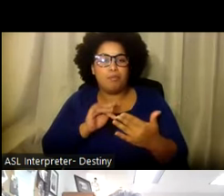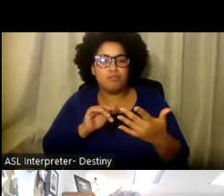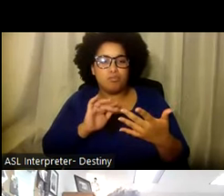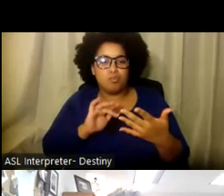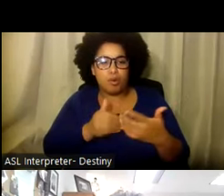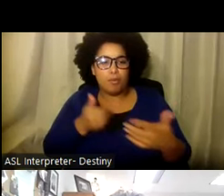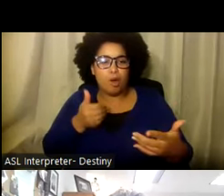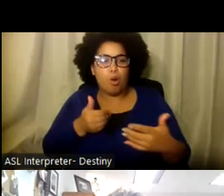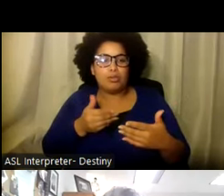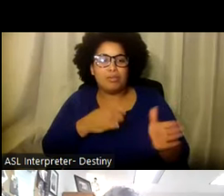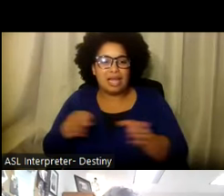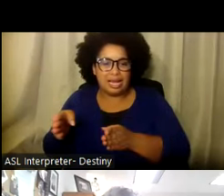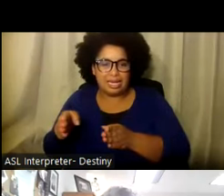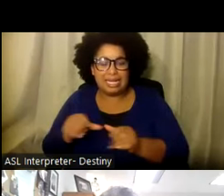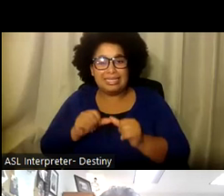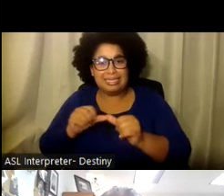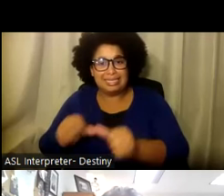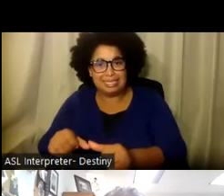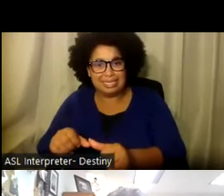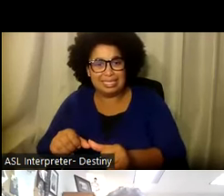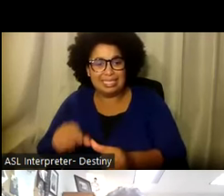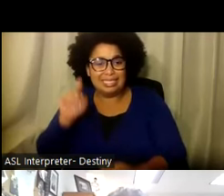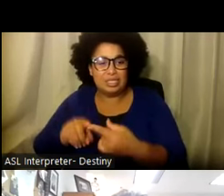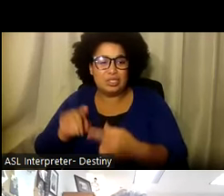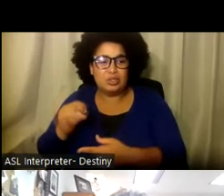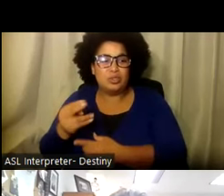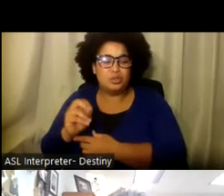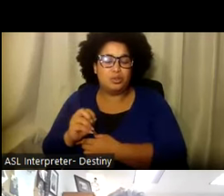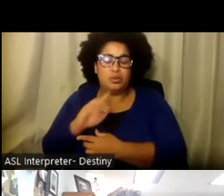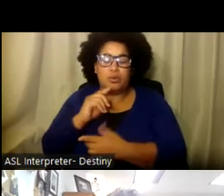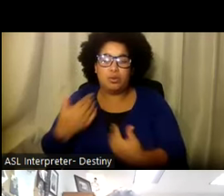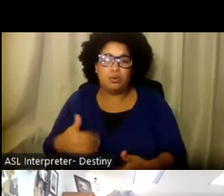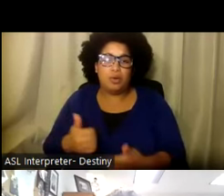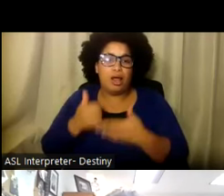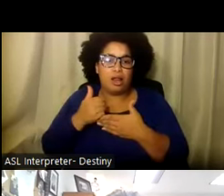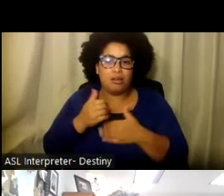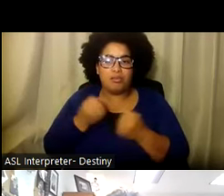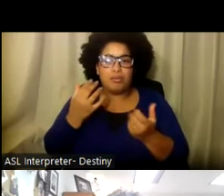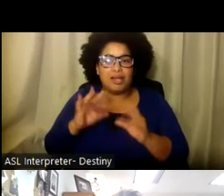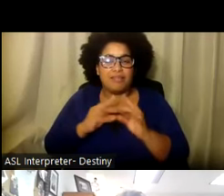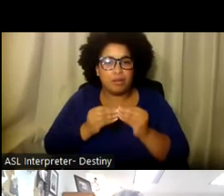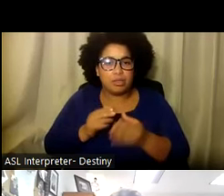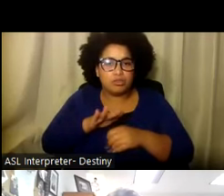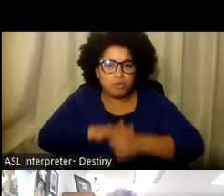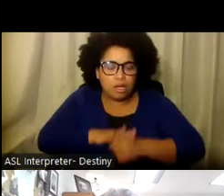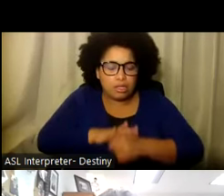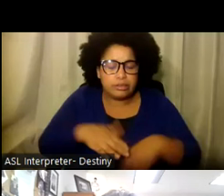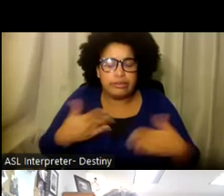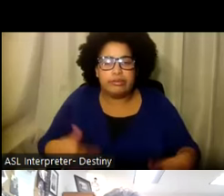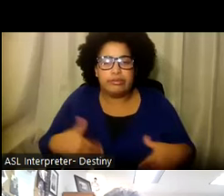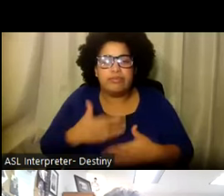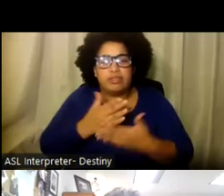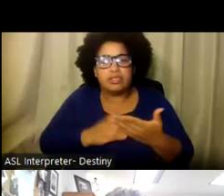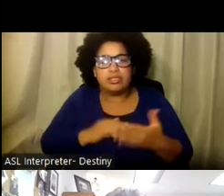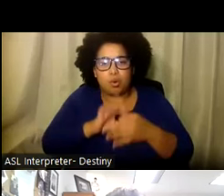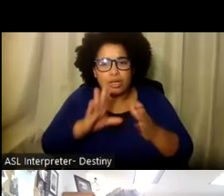to June was very helpful. It's a point of stress for many families. It was also for some service